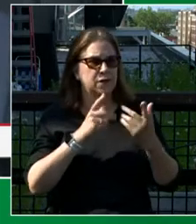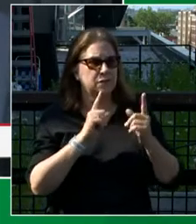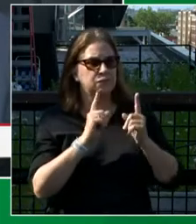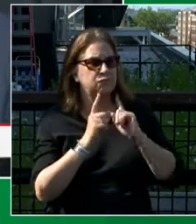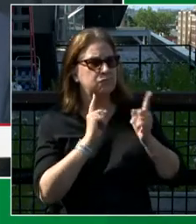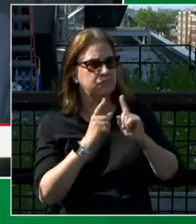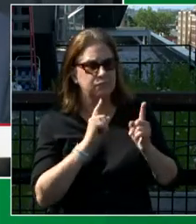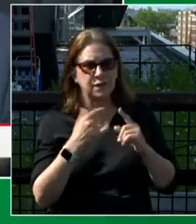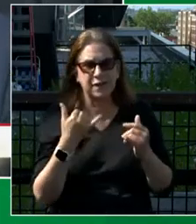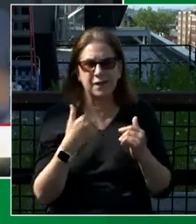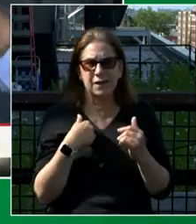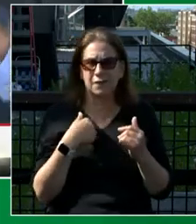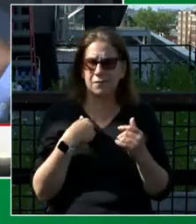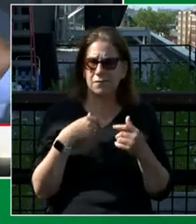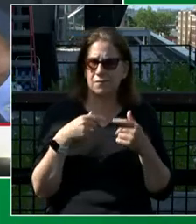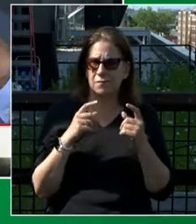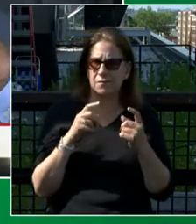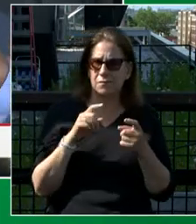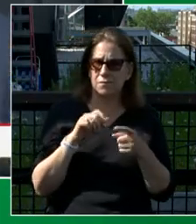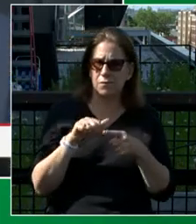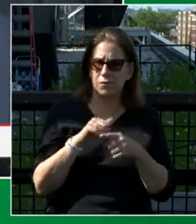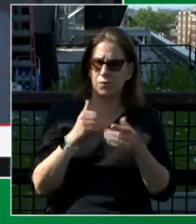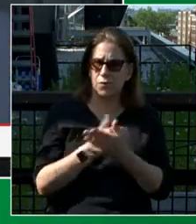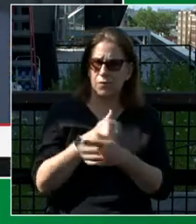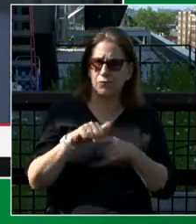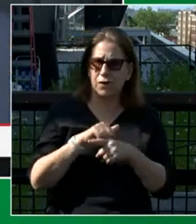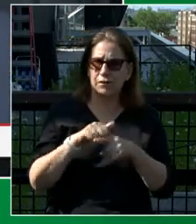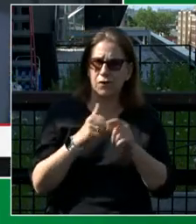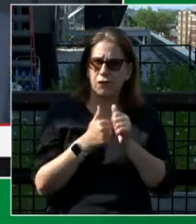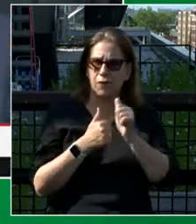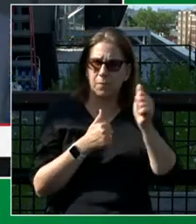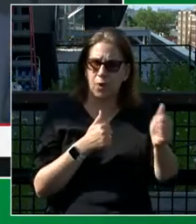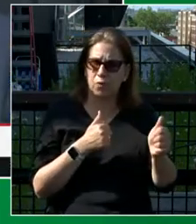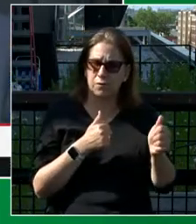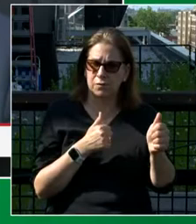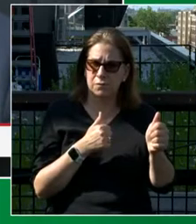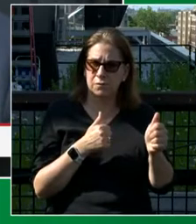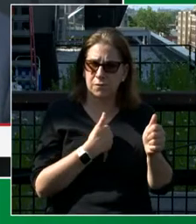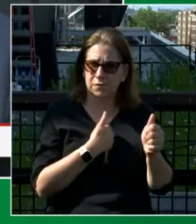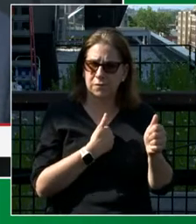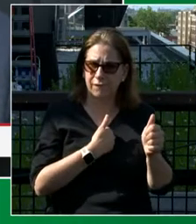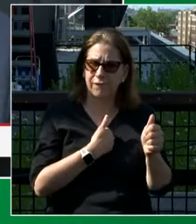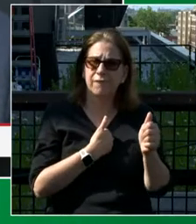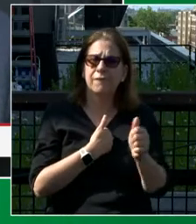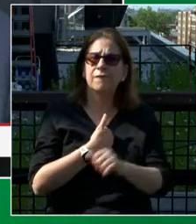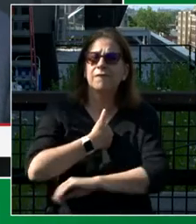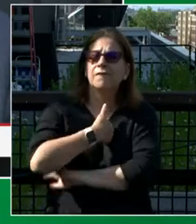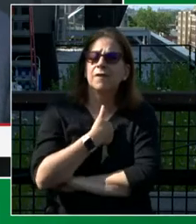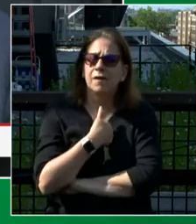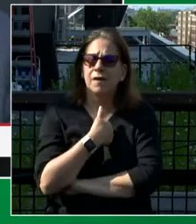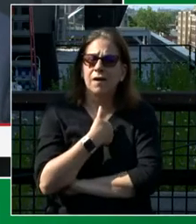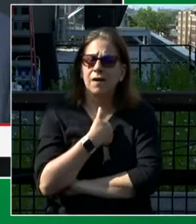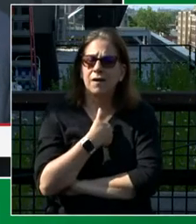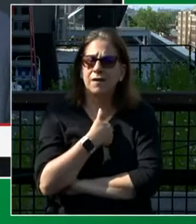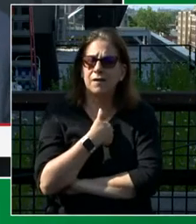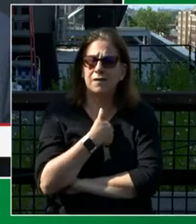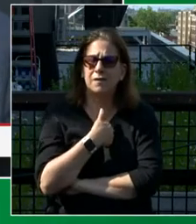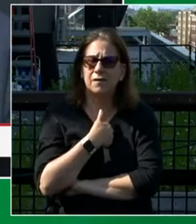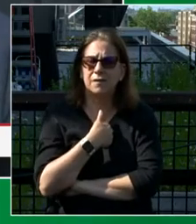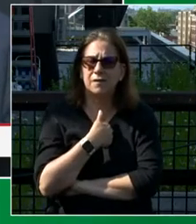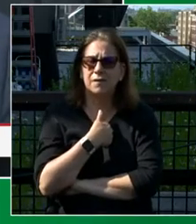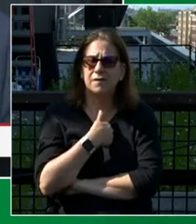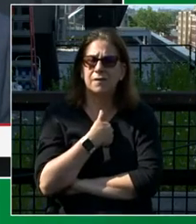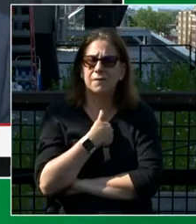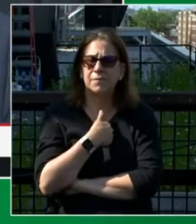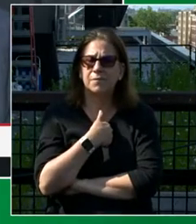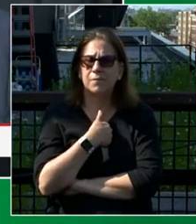remote employee, not as an executive. And I was thinking to myself, gee, how do I get noticed? How do I make sure I